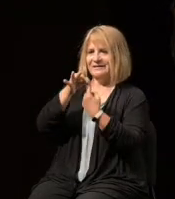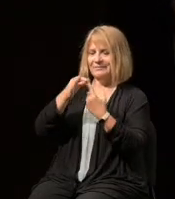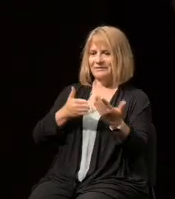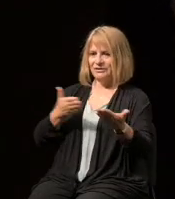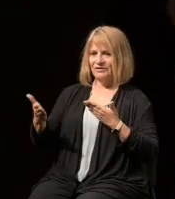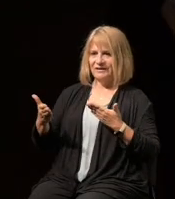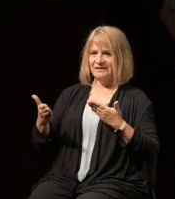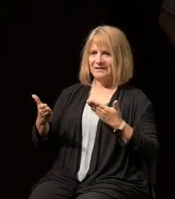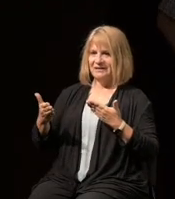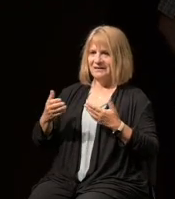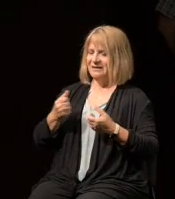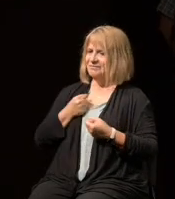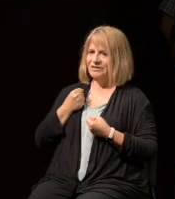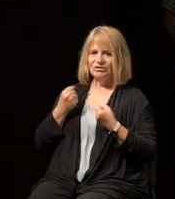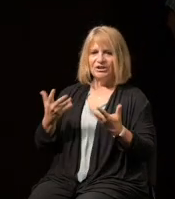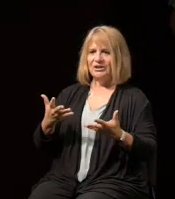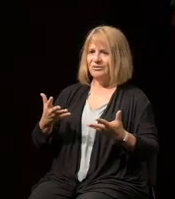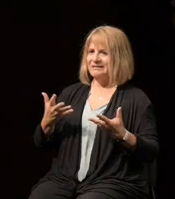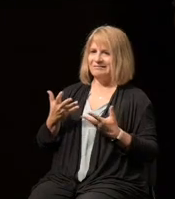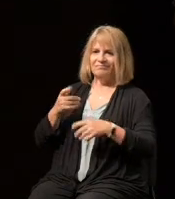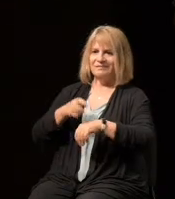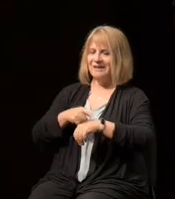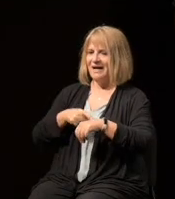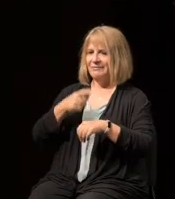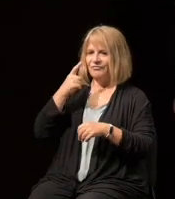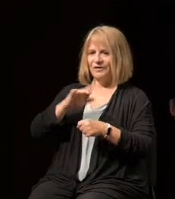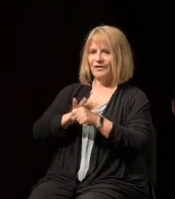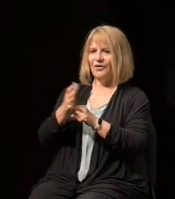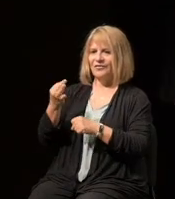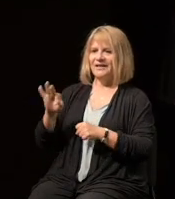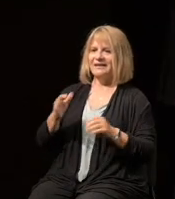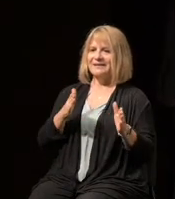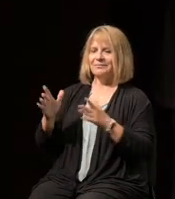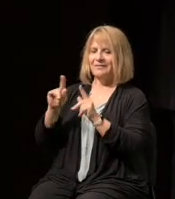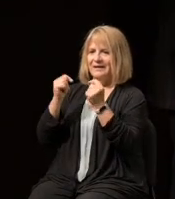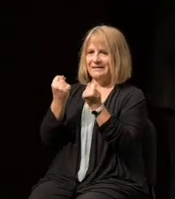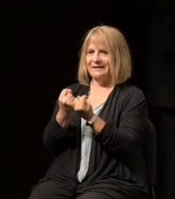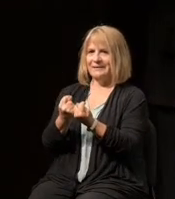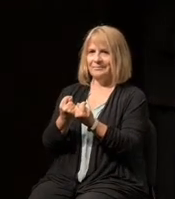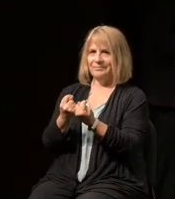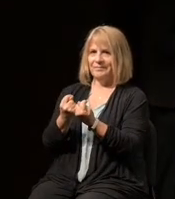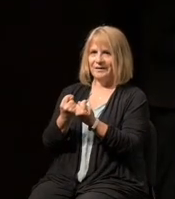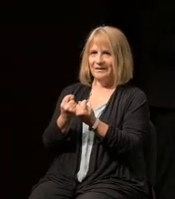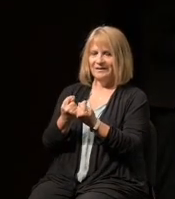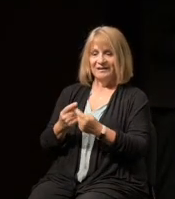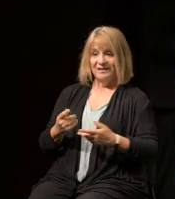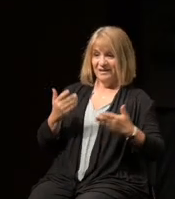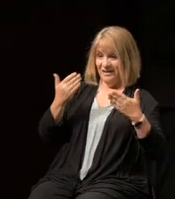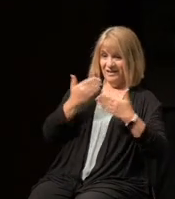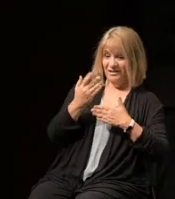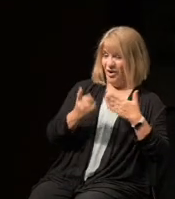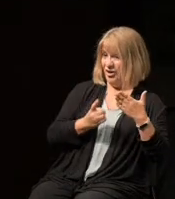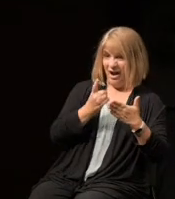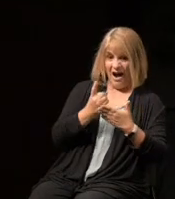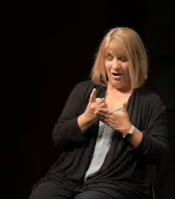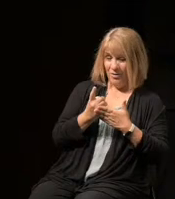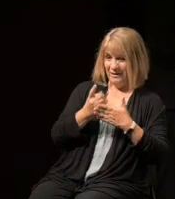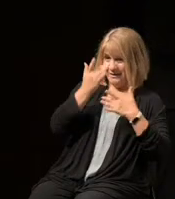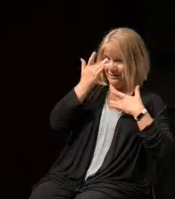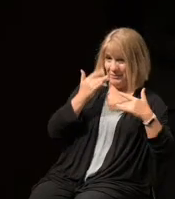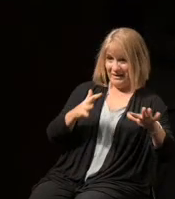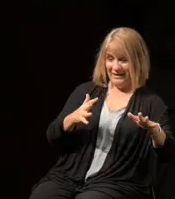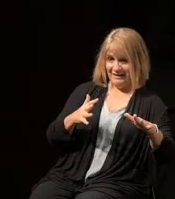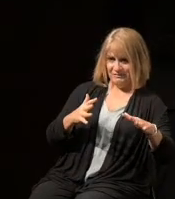generous investment of time in the COVID-19 planning team. In the darkest hours of the pandemic, the